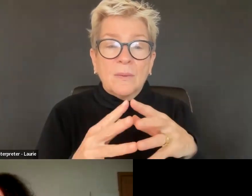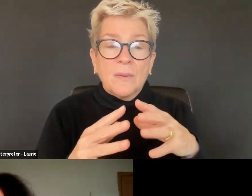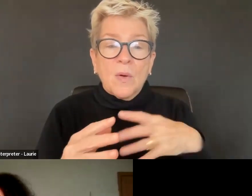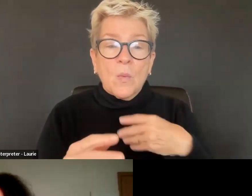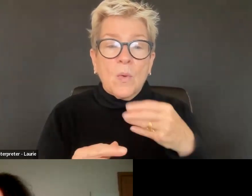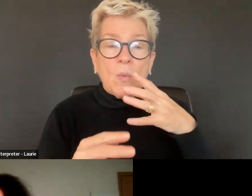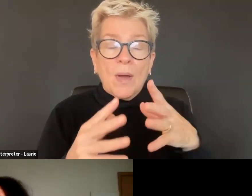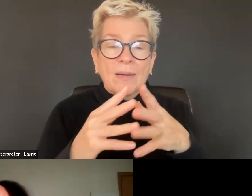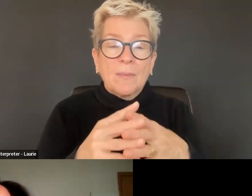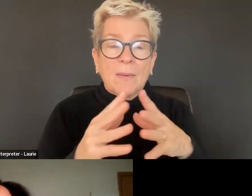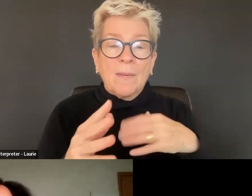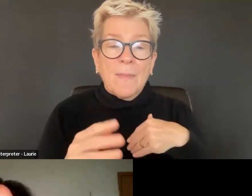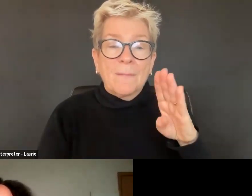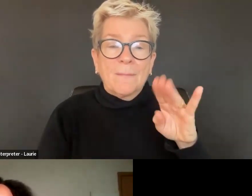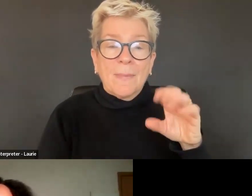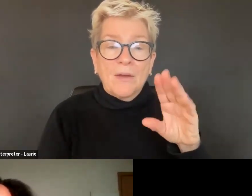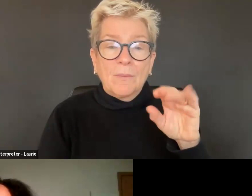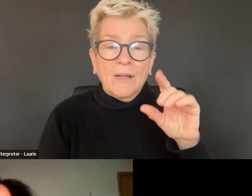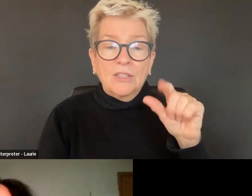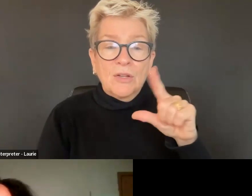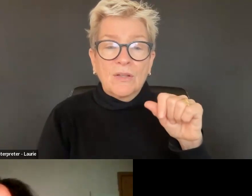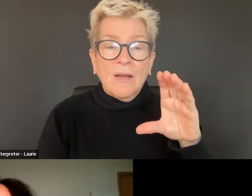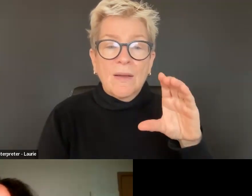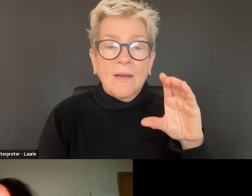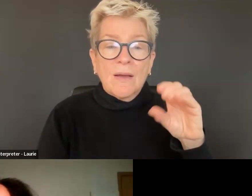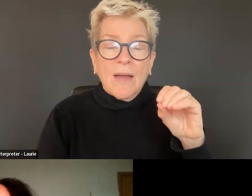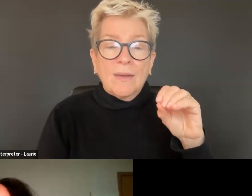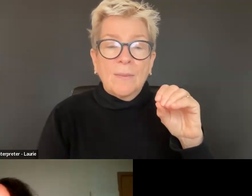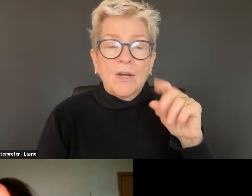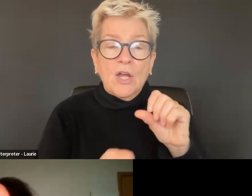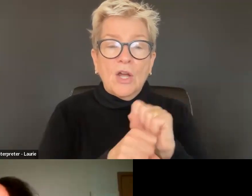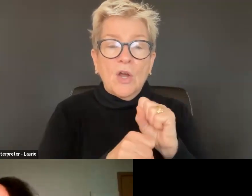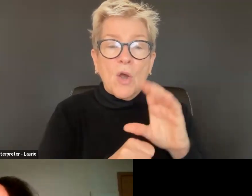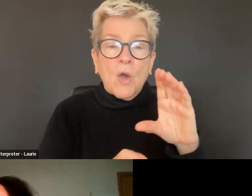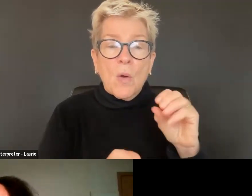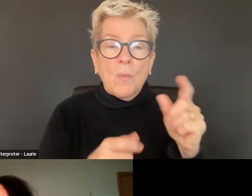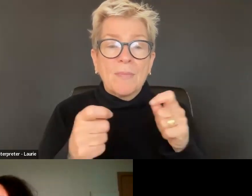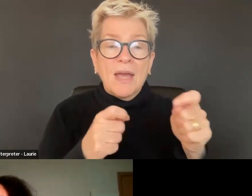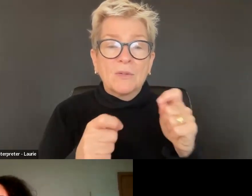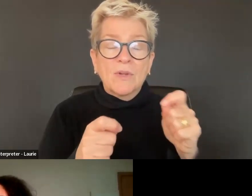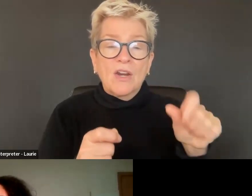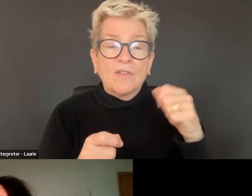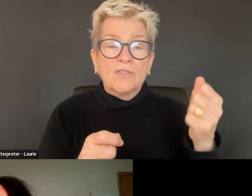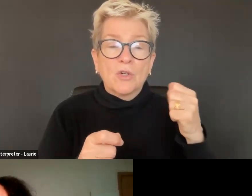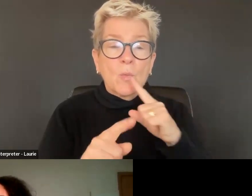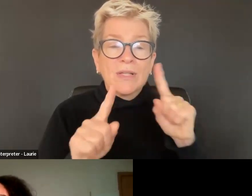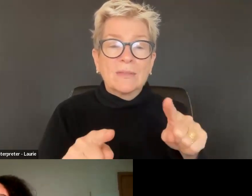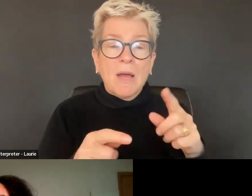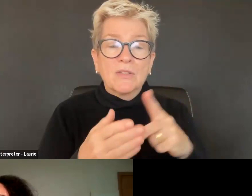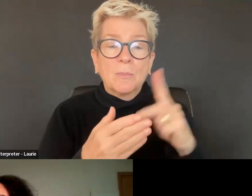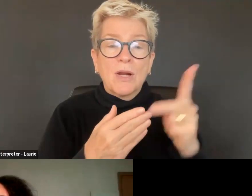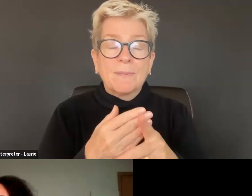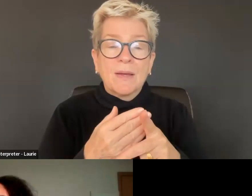and receiving services. I currently co-manage a alternative response program called the